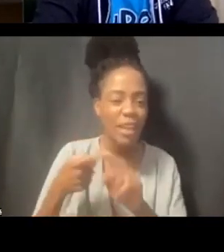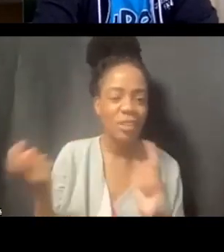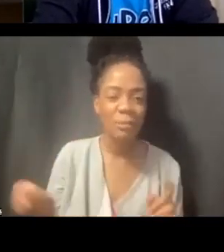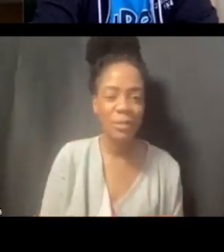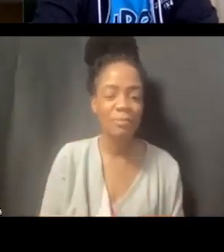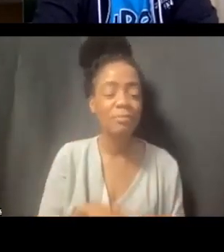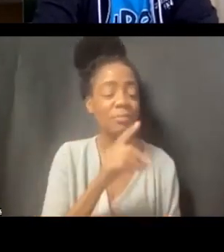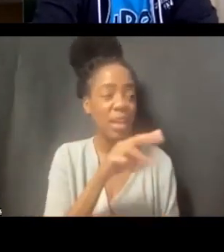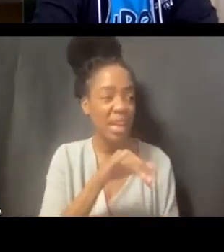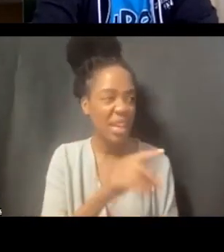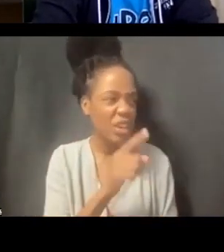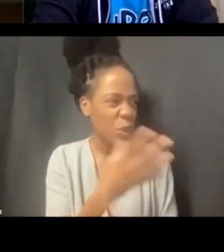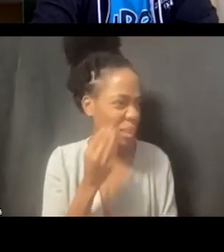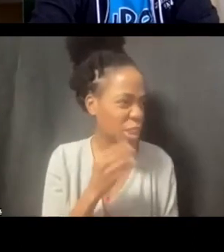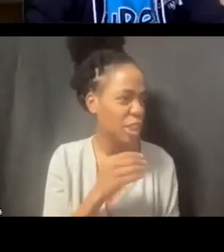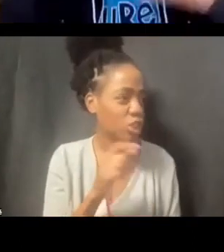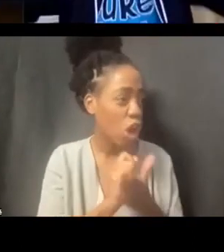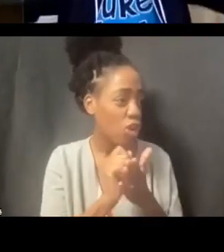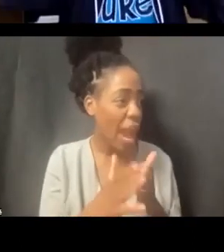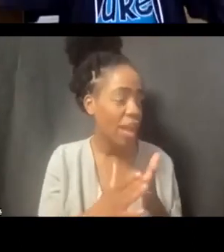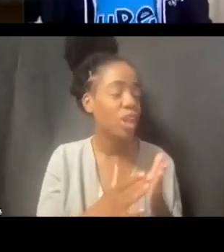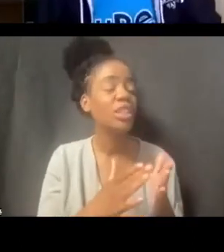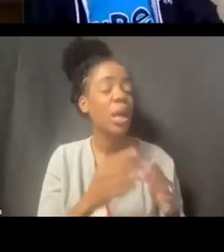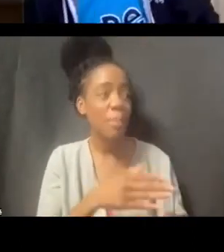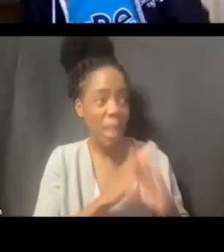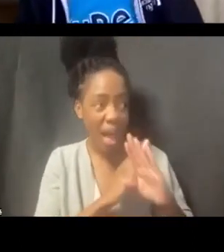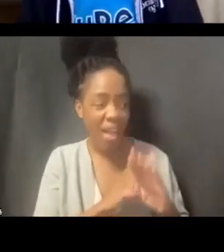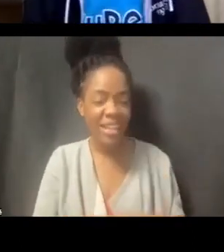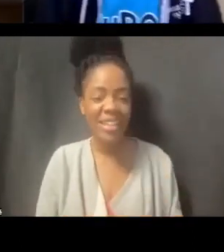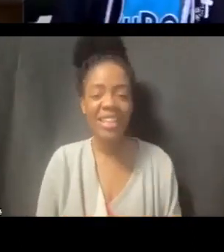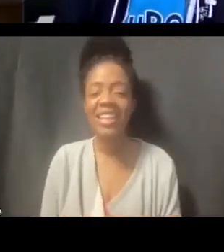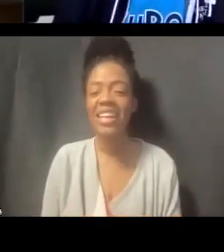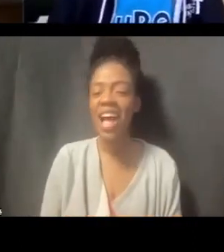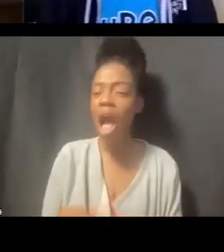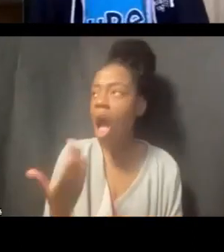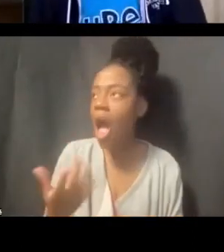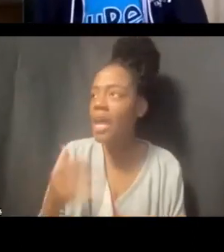get writer's block? Now you're going to make it happen. Oh, never mind.